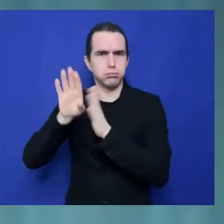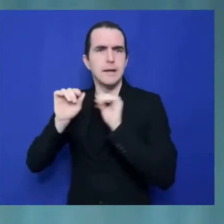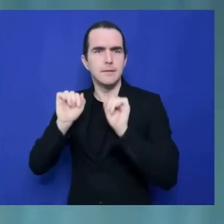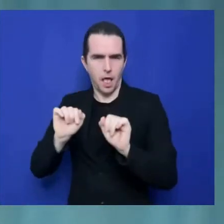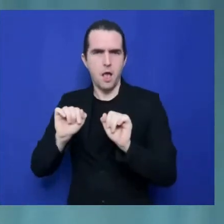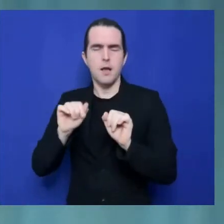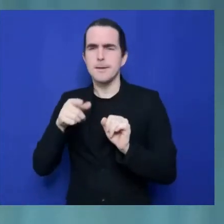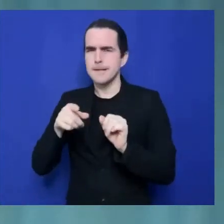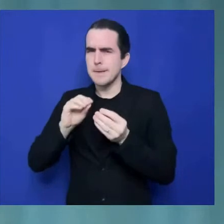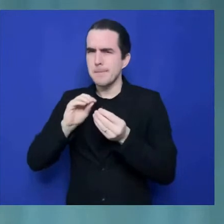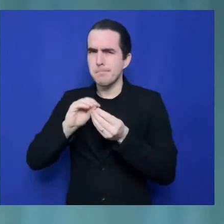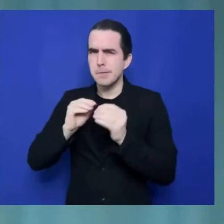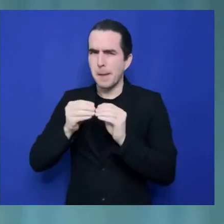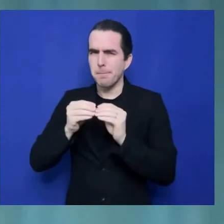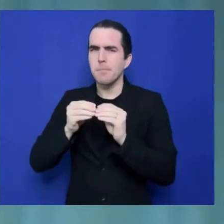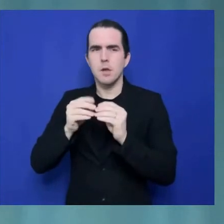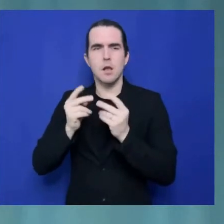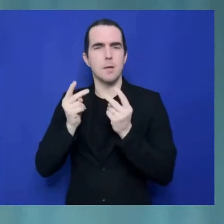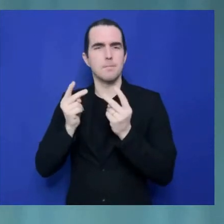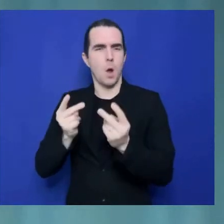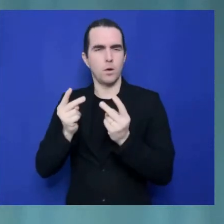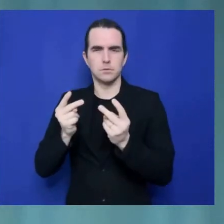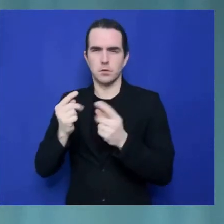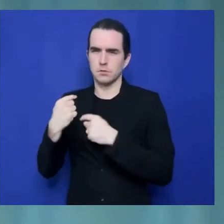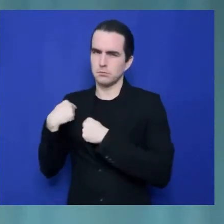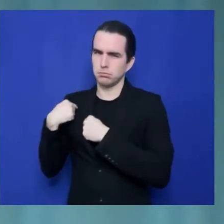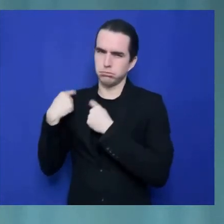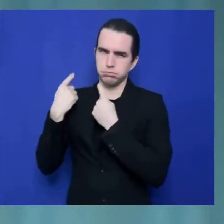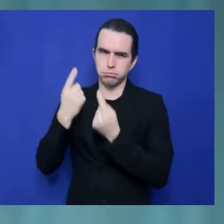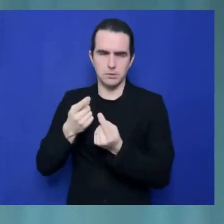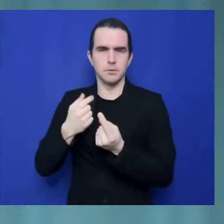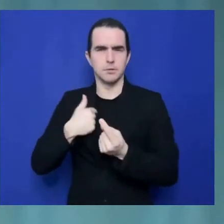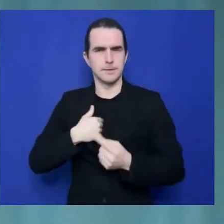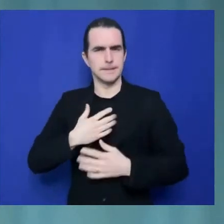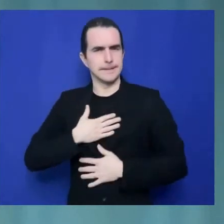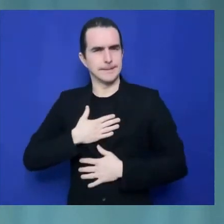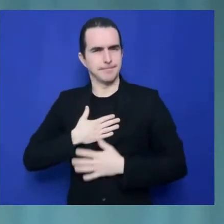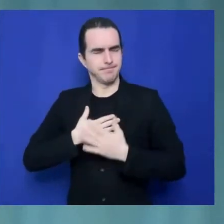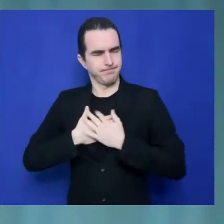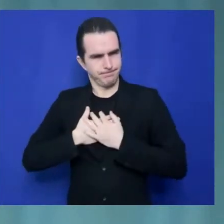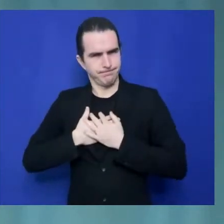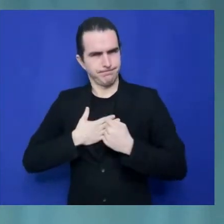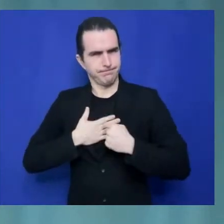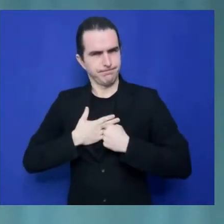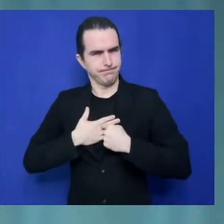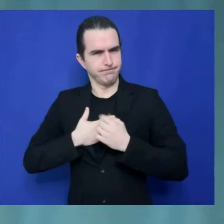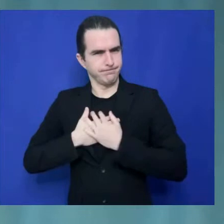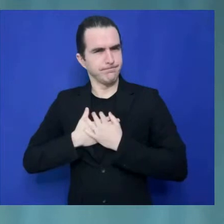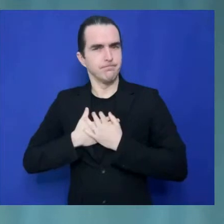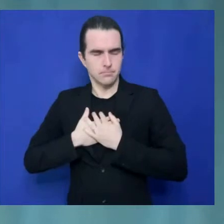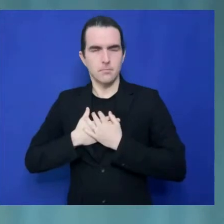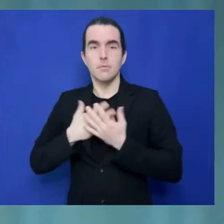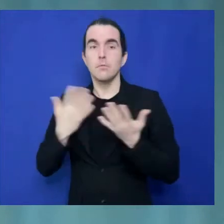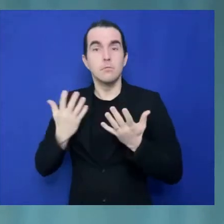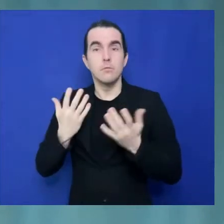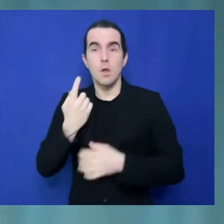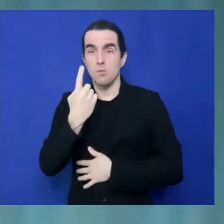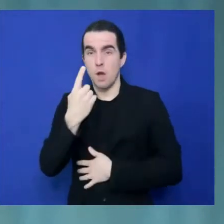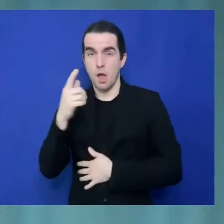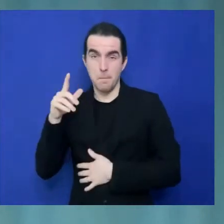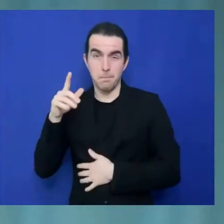disability. We have to ensure their inclusion, not as an aspirational goal, but as an